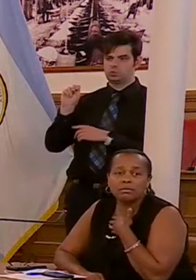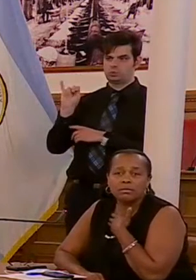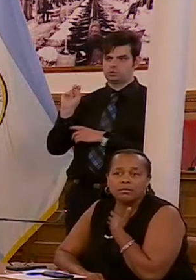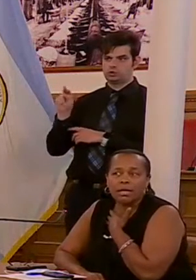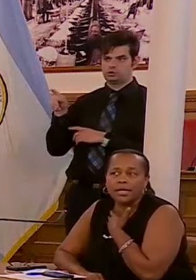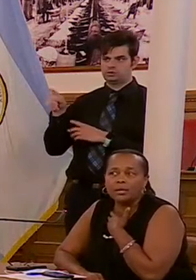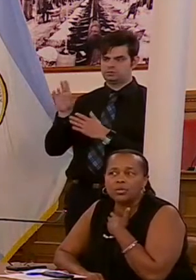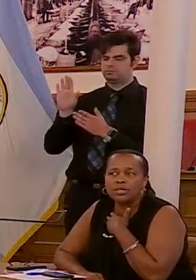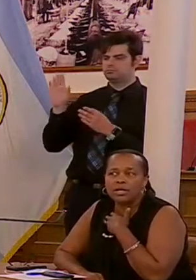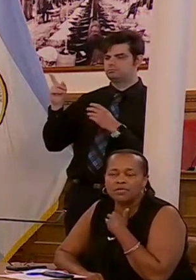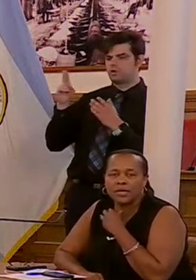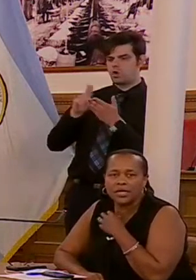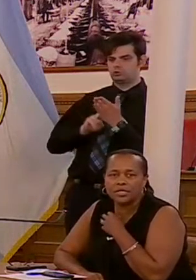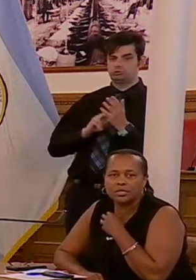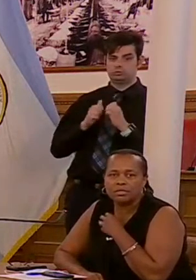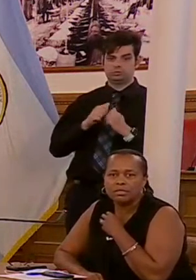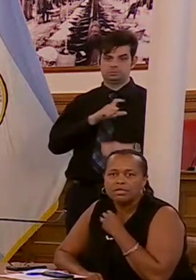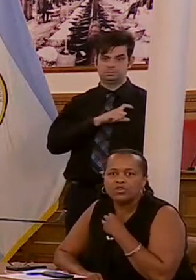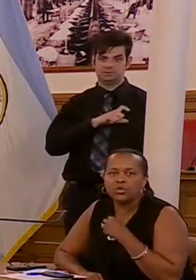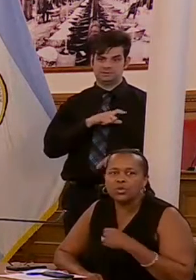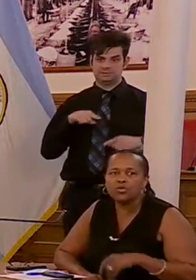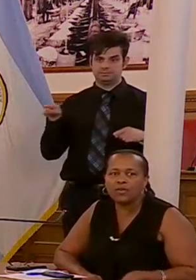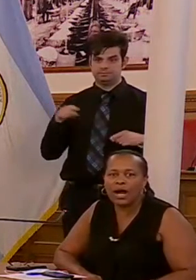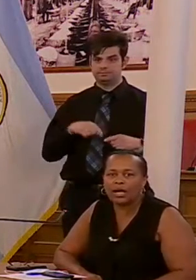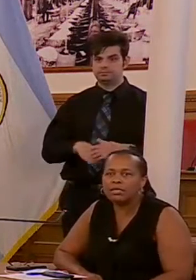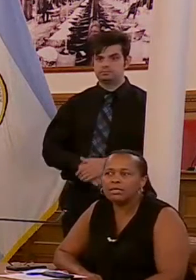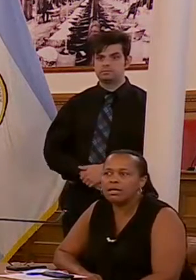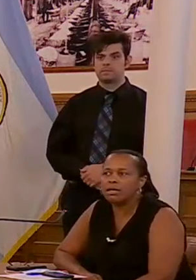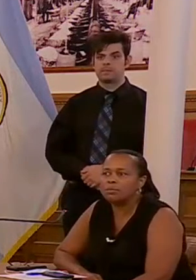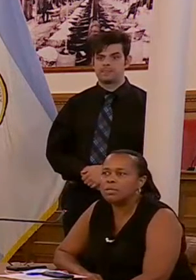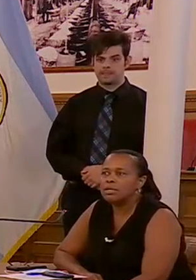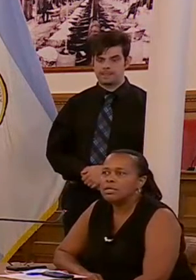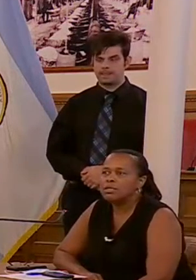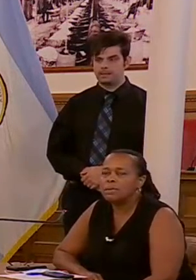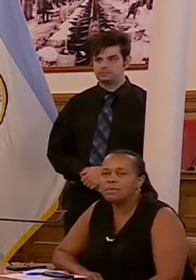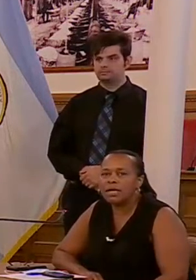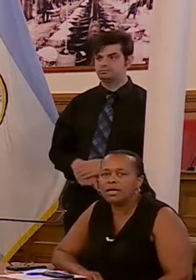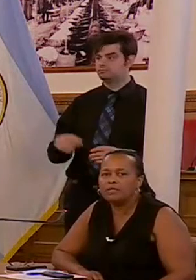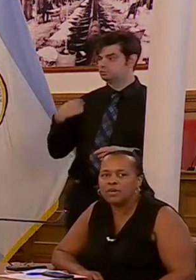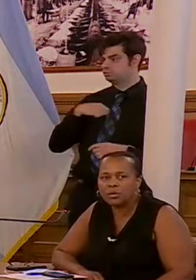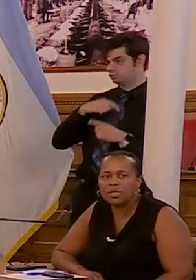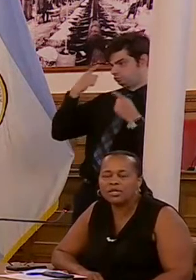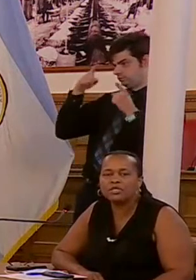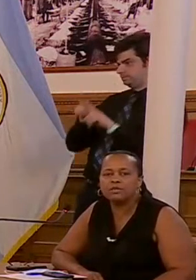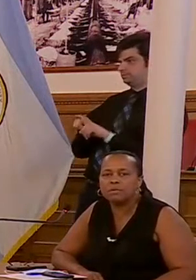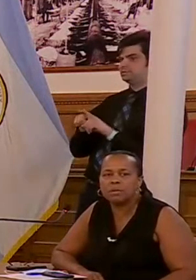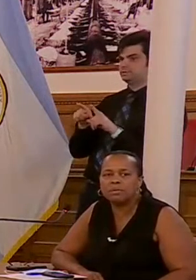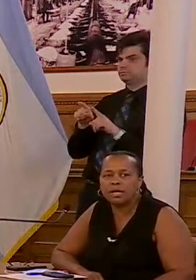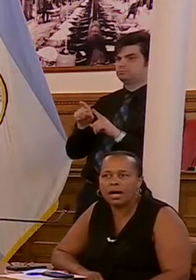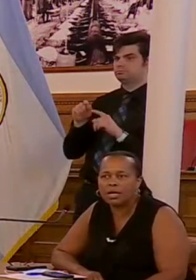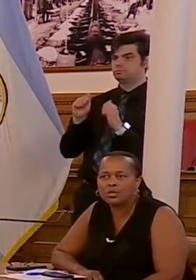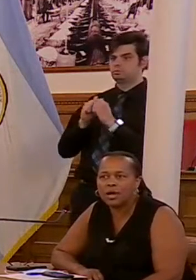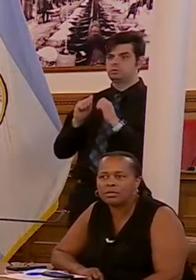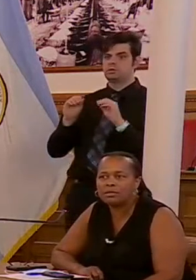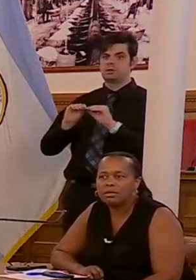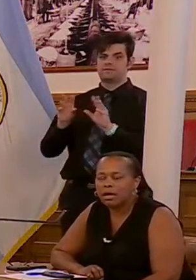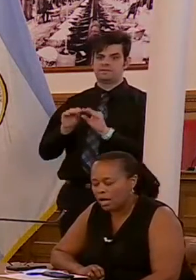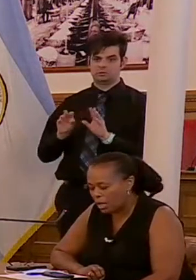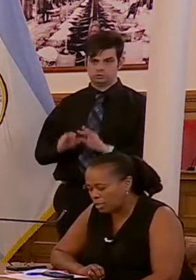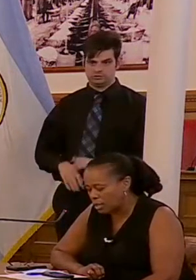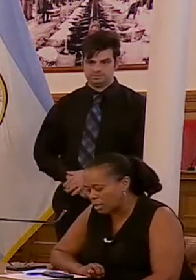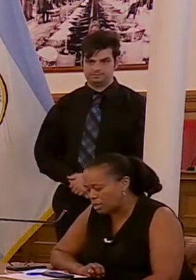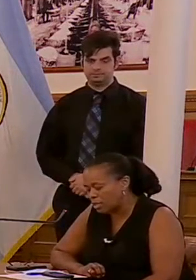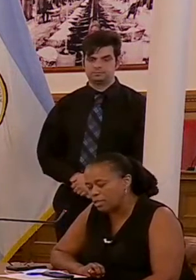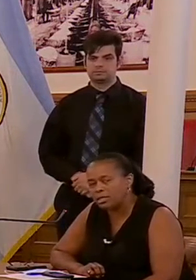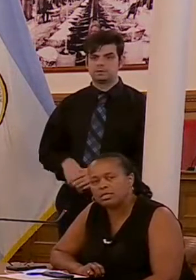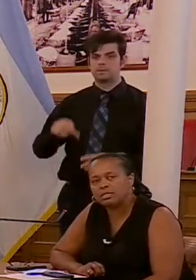agreement, again with clarification. So you will find the PBA variations of the PBA contract